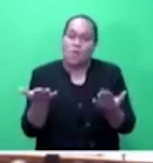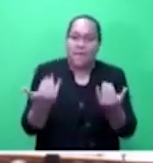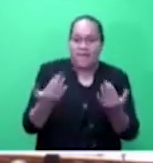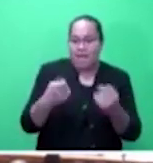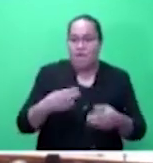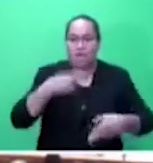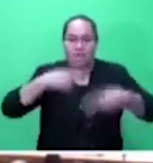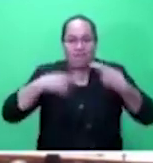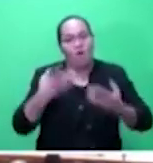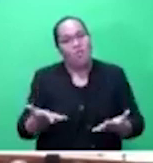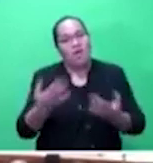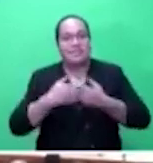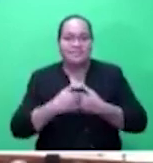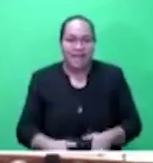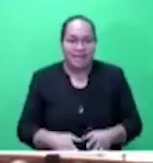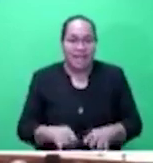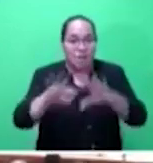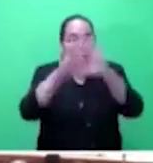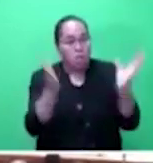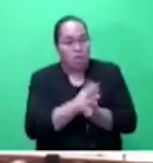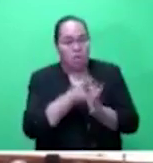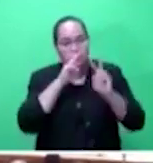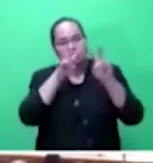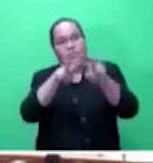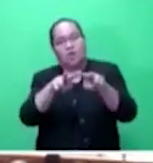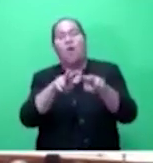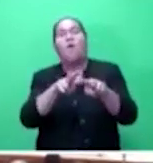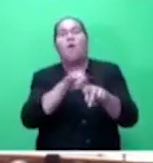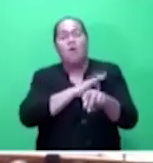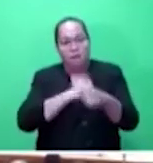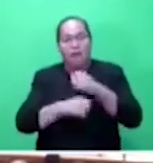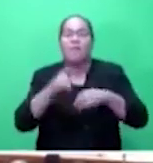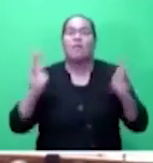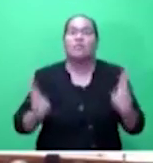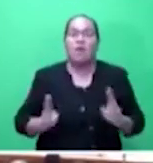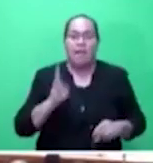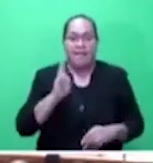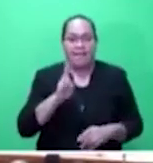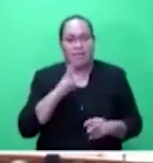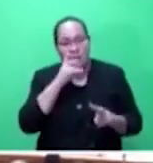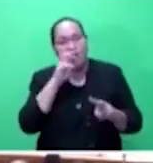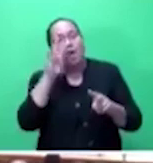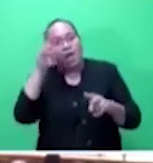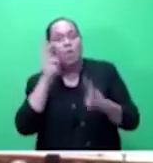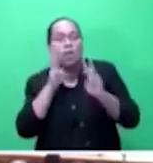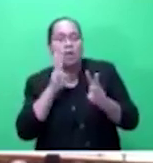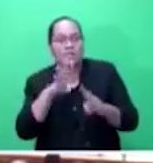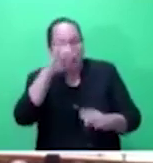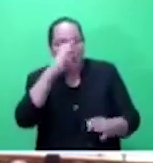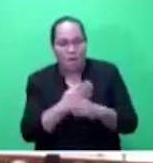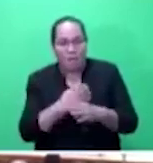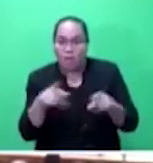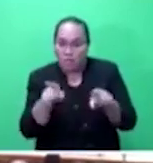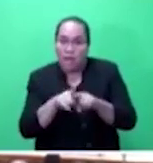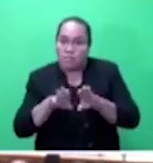hotel fills their rooms, the entire world will see a glimpse of normalcy, of recovery, and of hope. The trend is looking similar